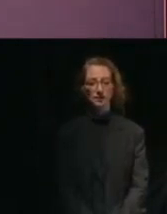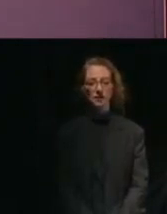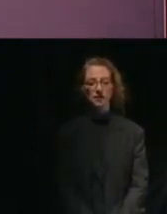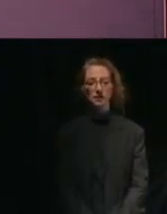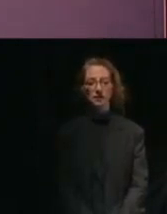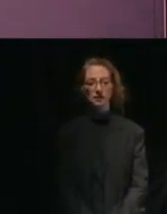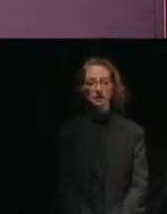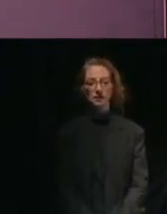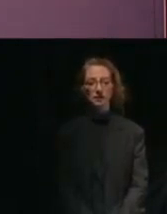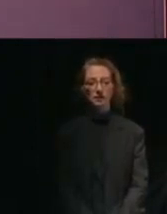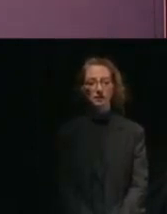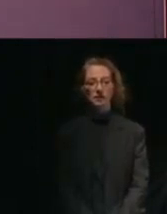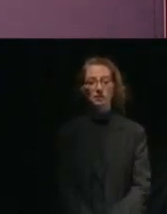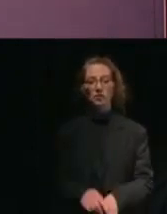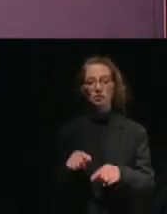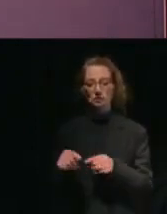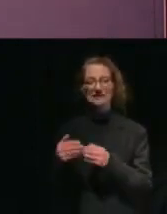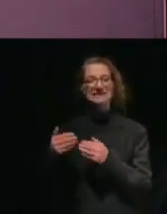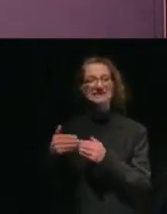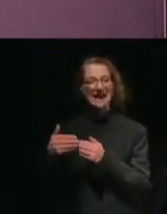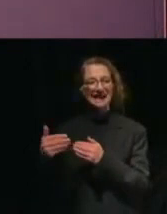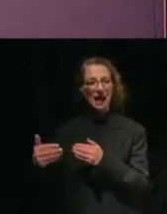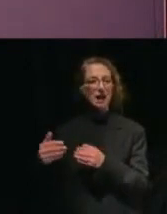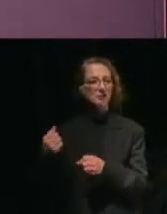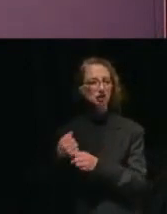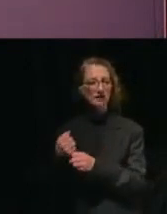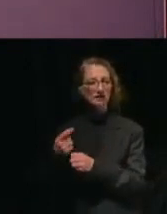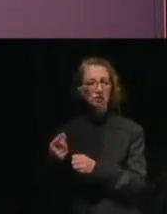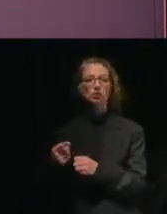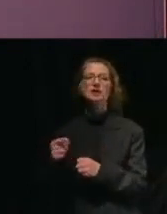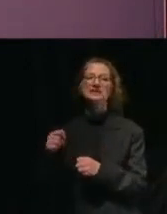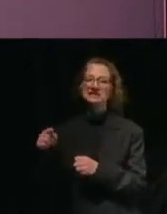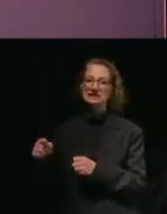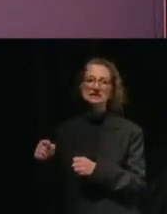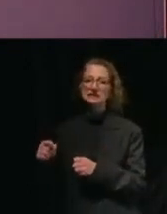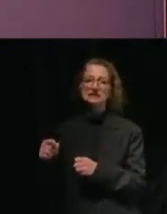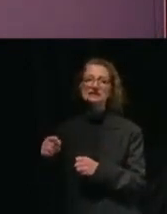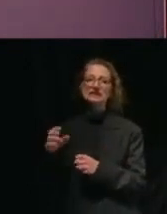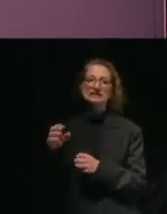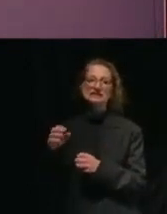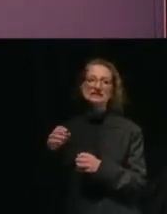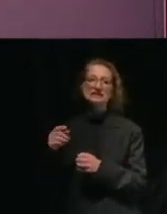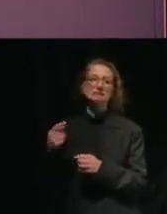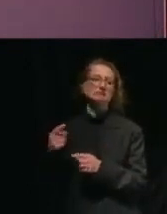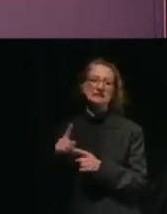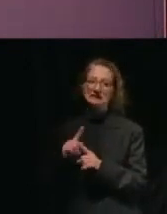it was completely underrepresented in my sample. It actually occurs quite frequently.